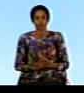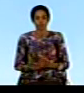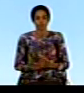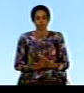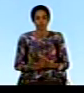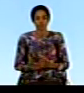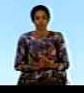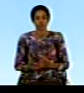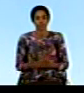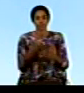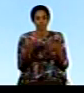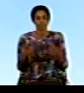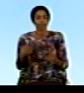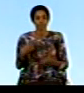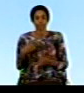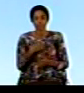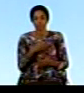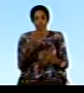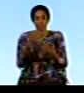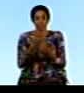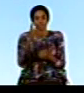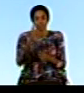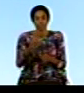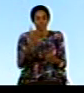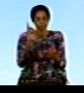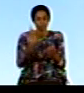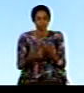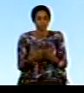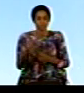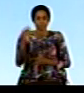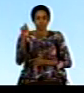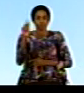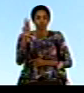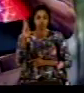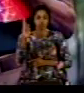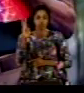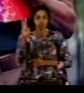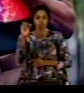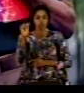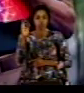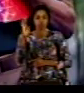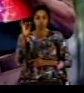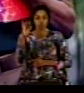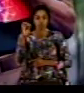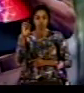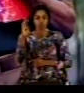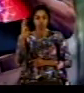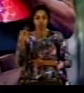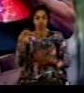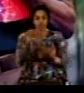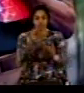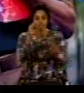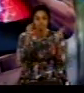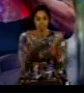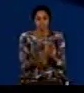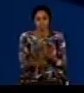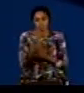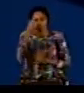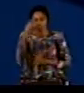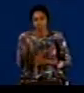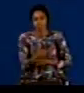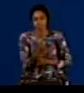And now we'll take you to Akwa Ibom State for another